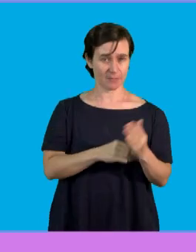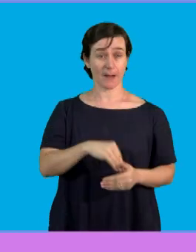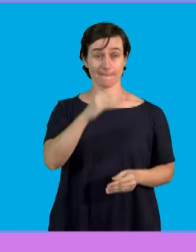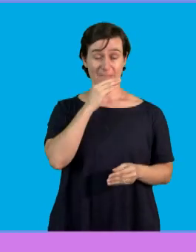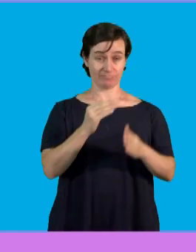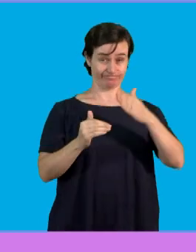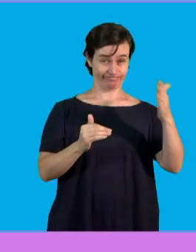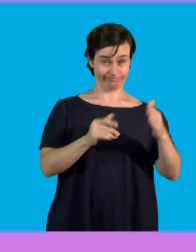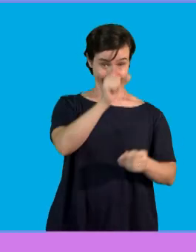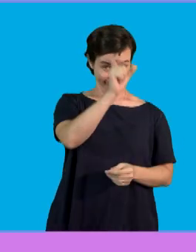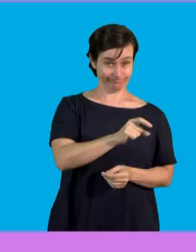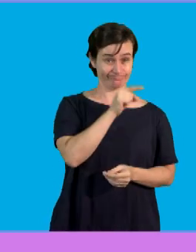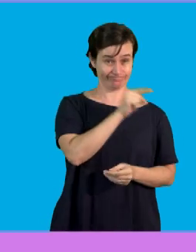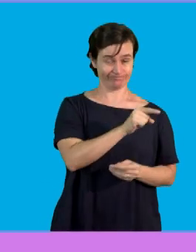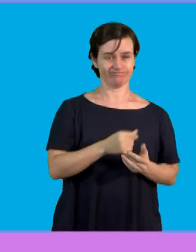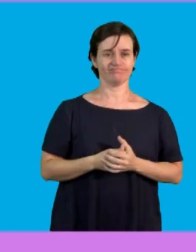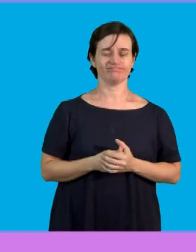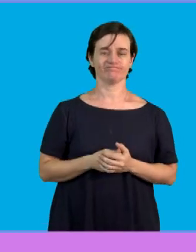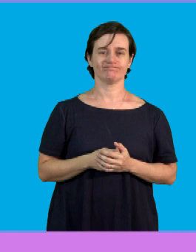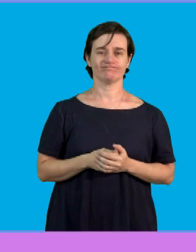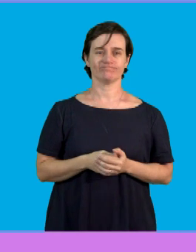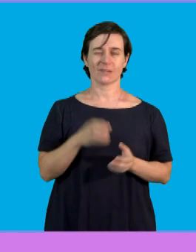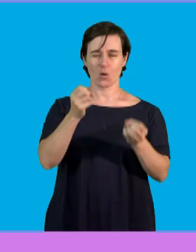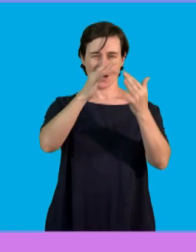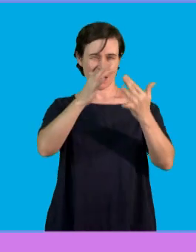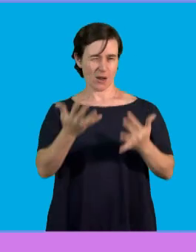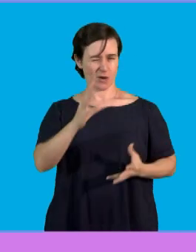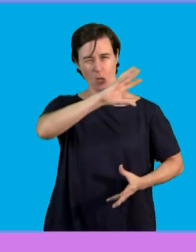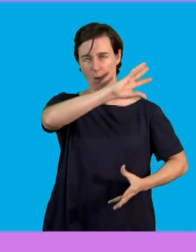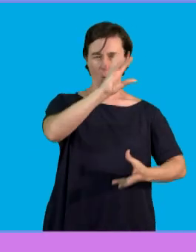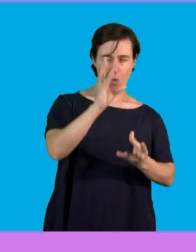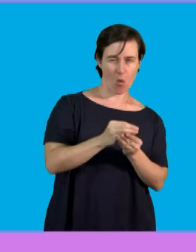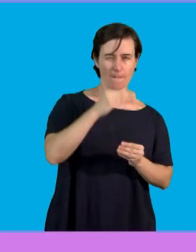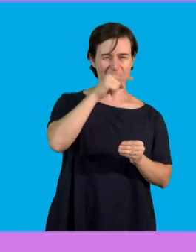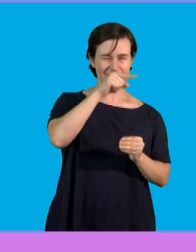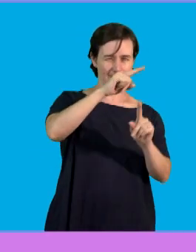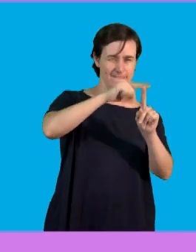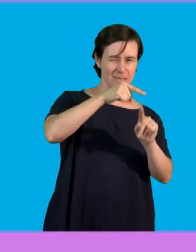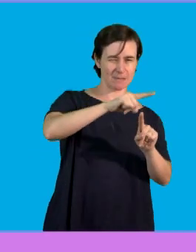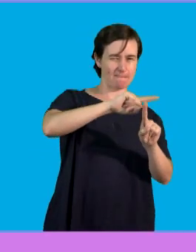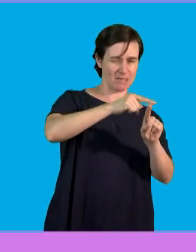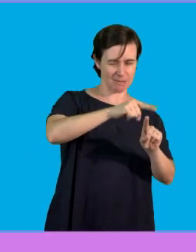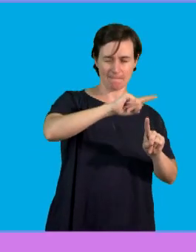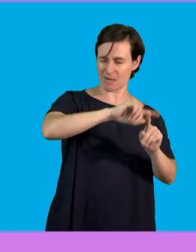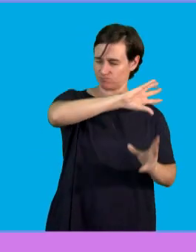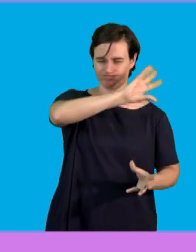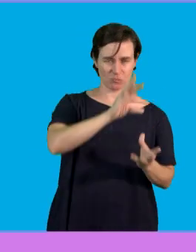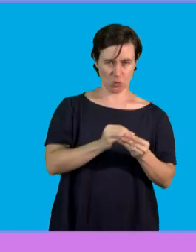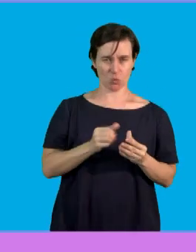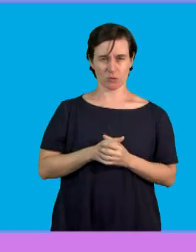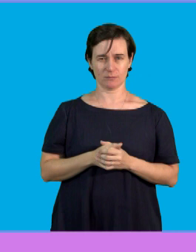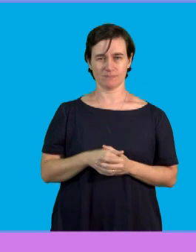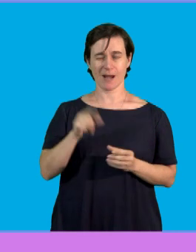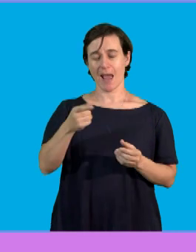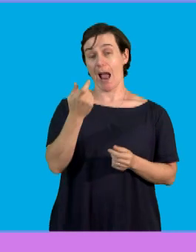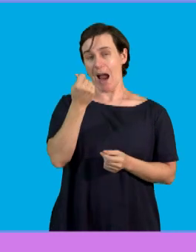on this part. So now we are going to calculate all of them, adding them all together and see how much was debited